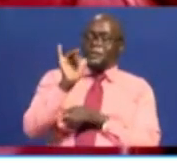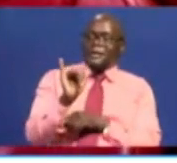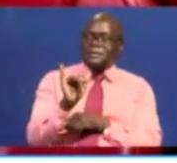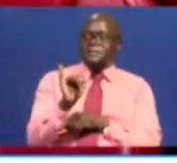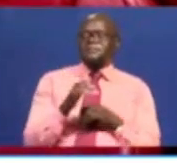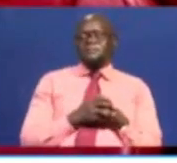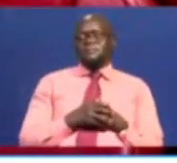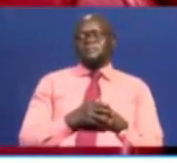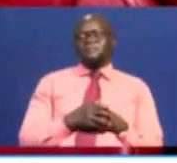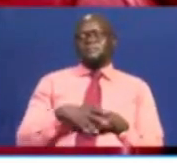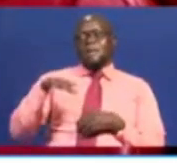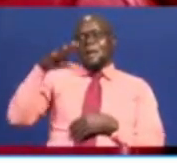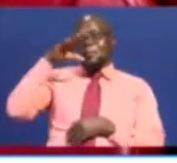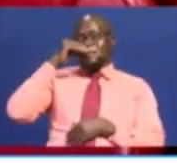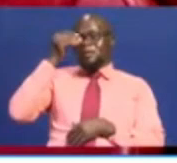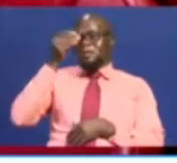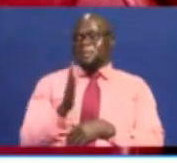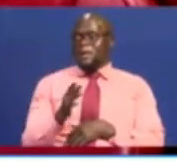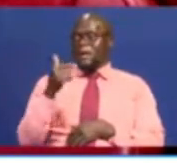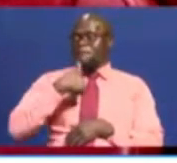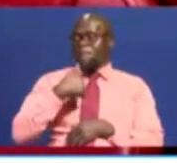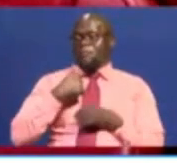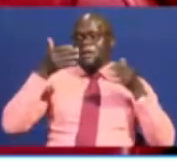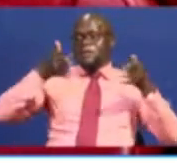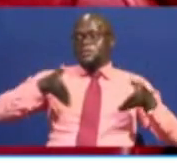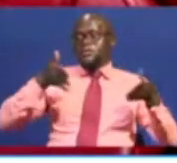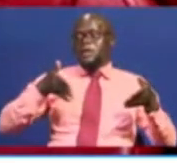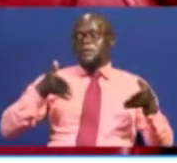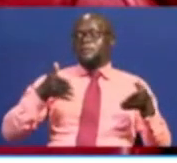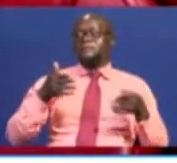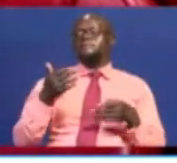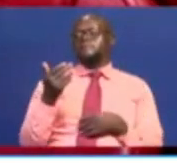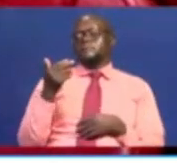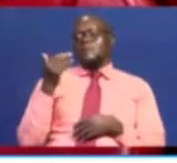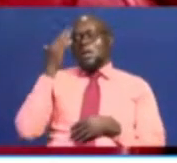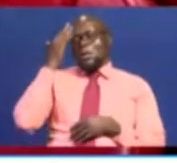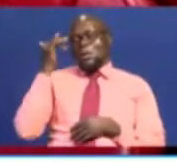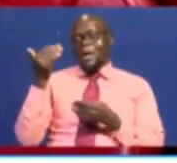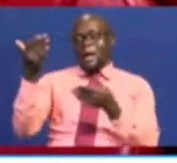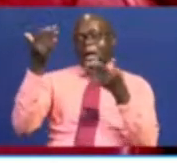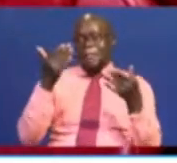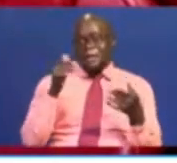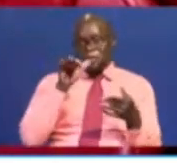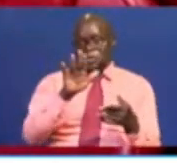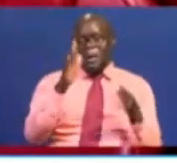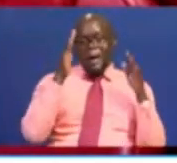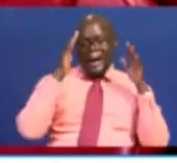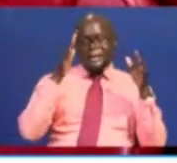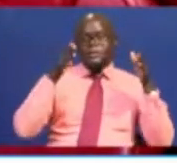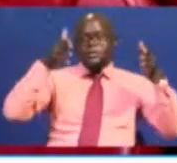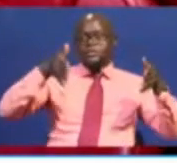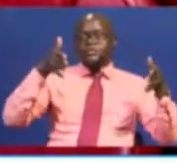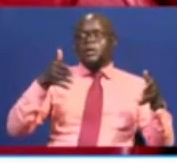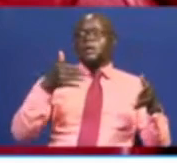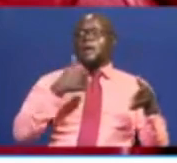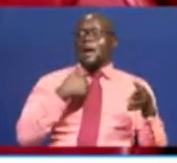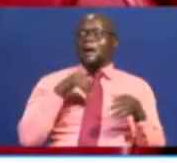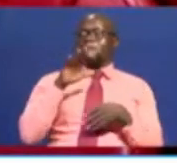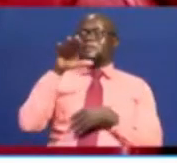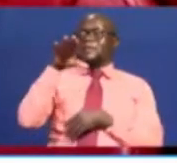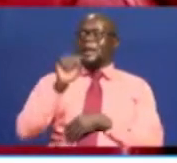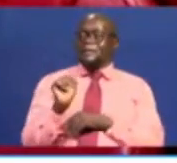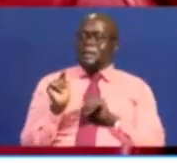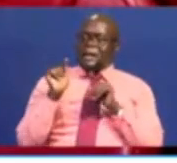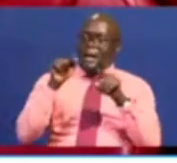Speaker. Mr. Speaker, for me today, and the reason I want to bring this to your attention, Mr. Speaker, we have had cabinet